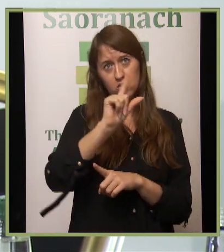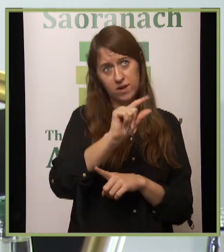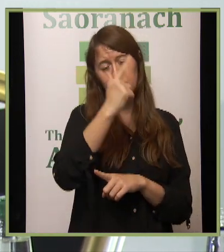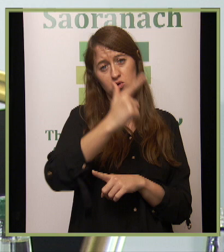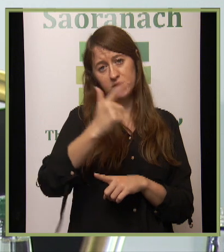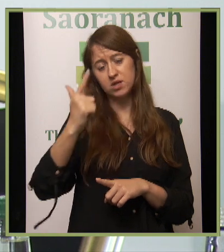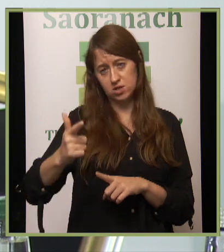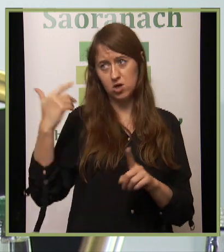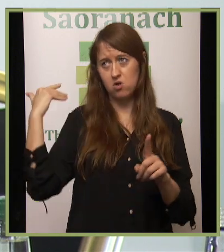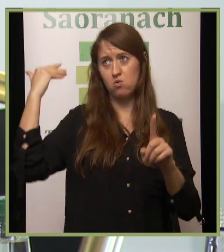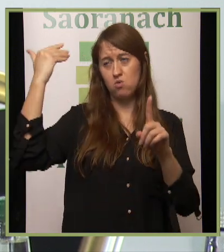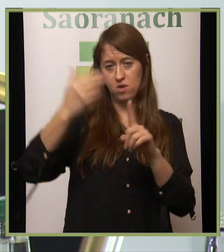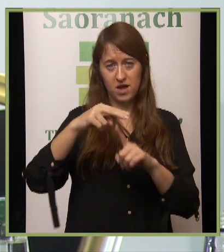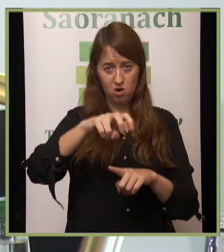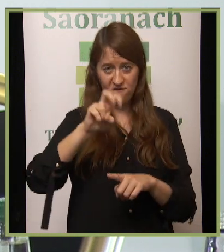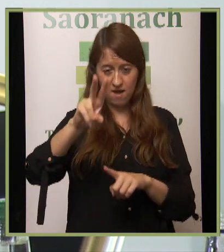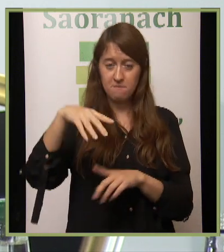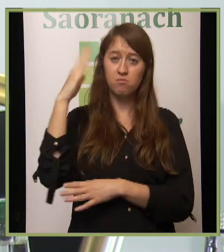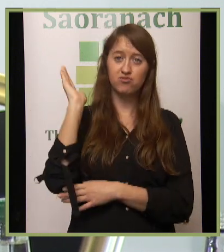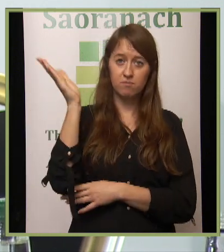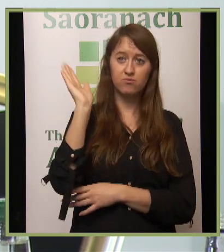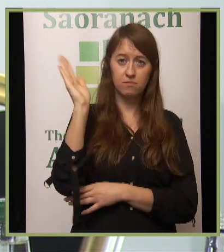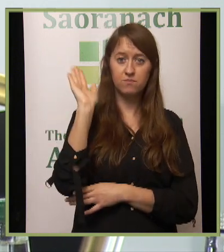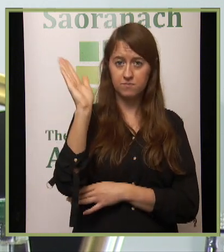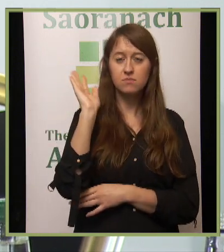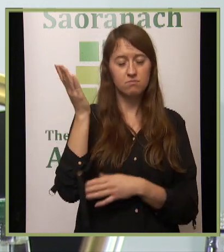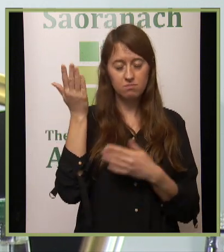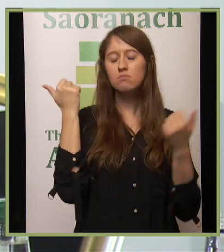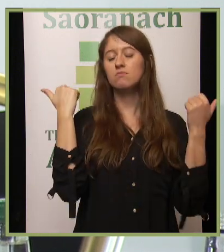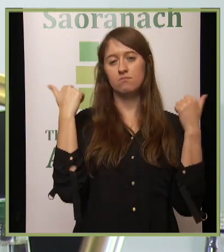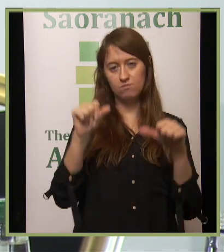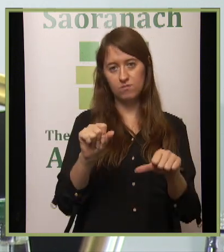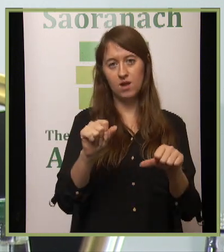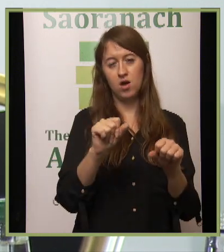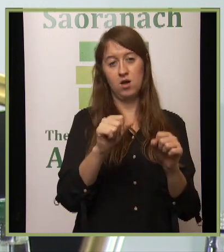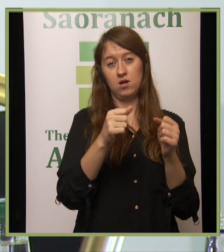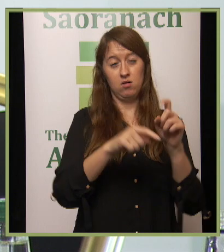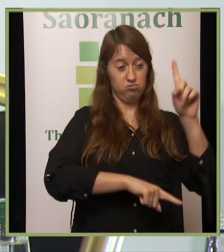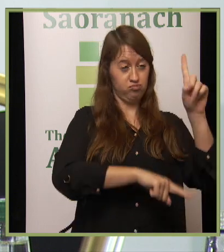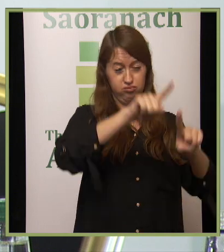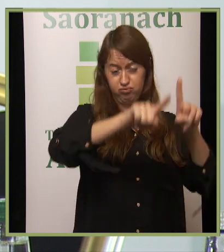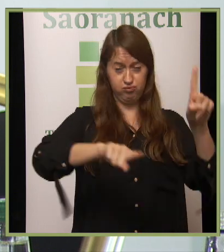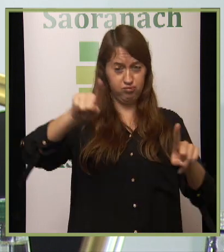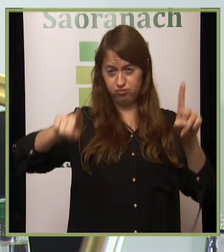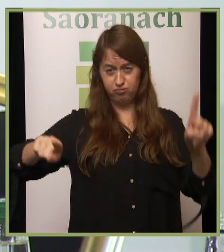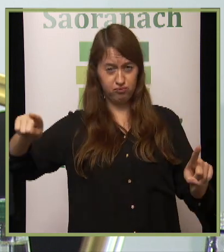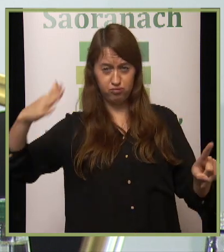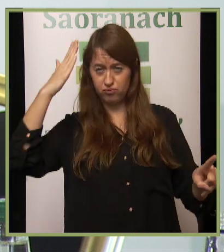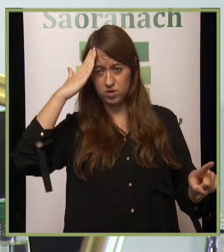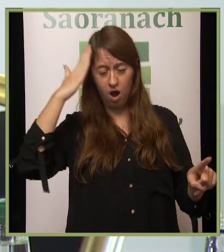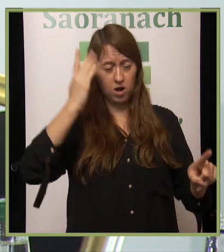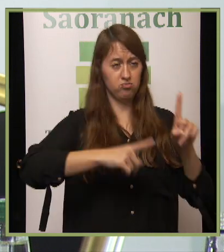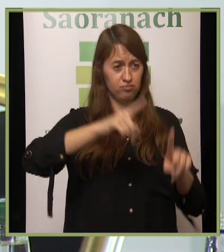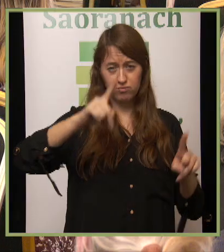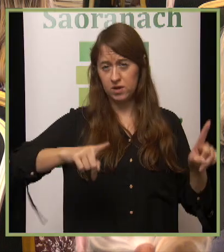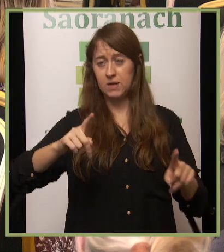2022 up until November. I mean, the scope, the expertise, the last minute changes that people